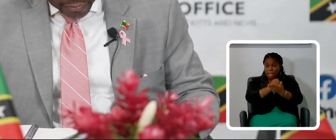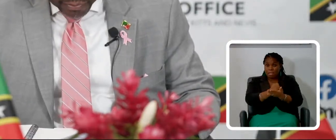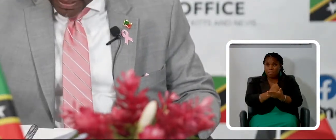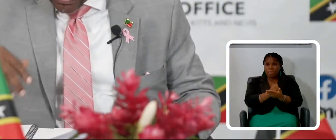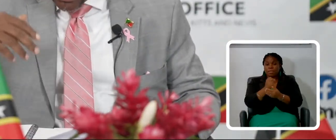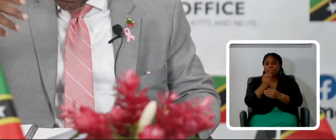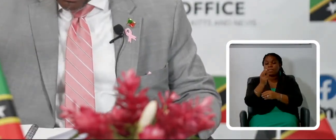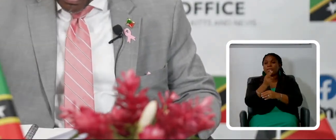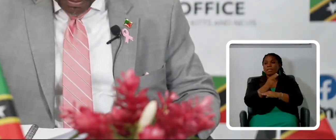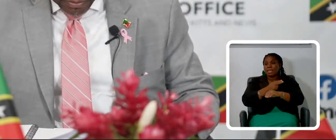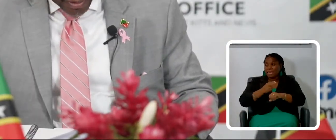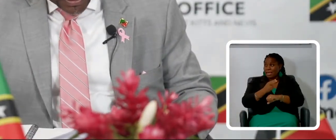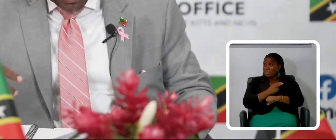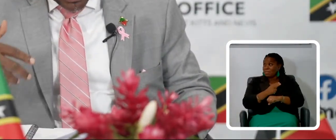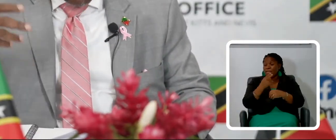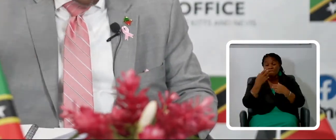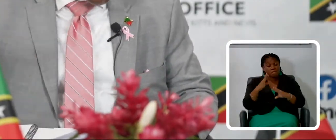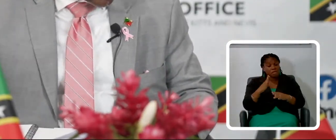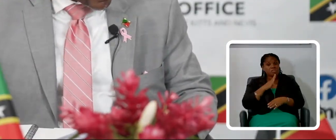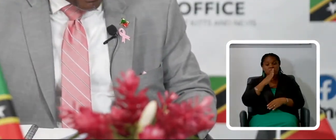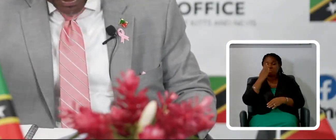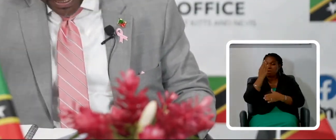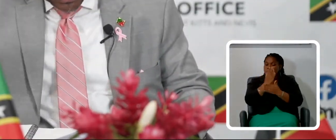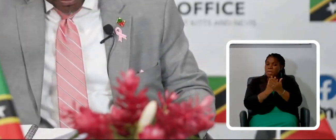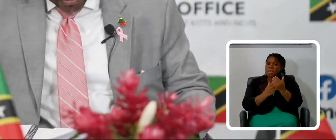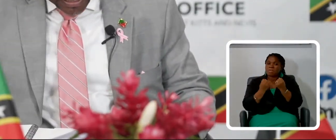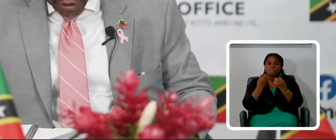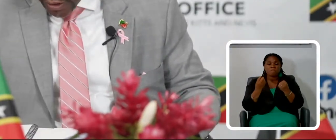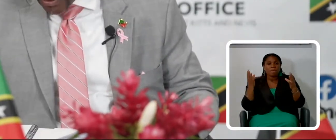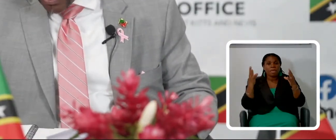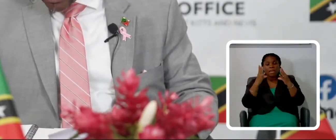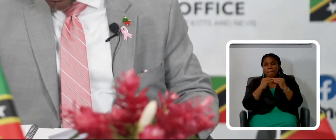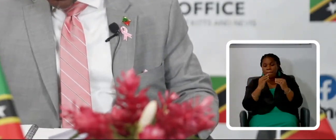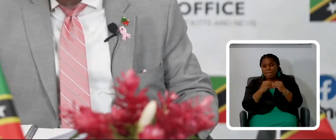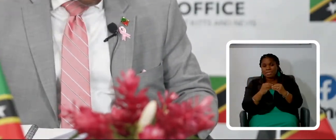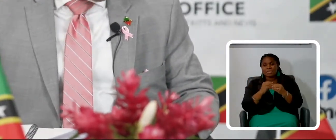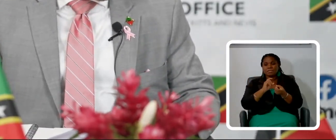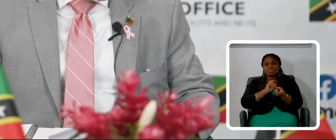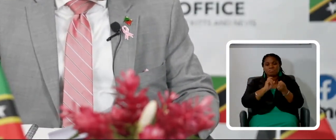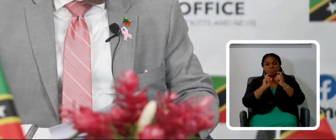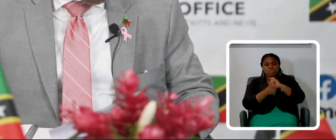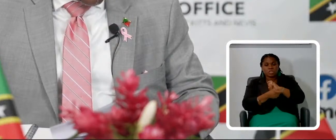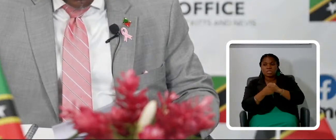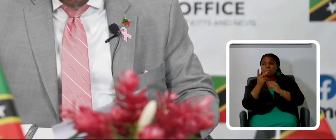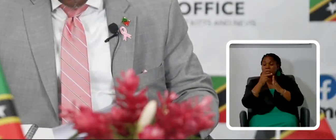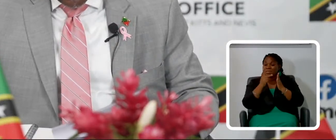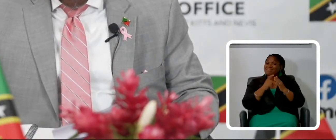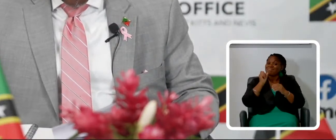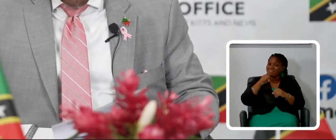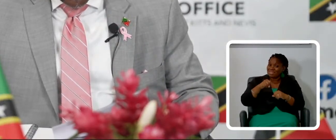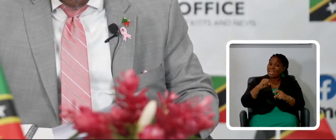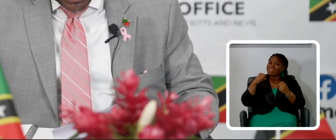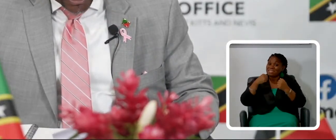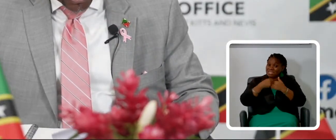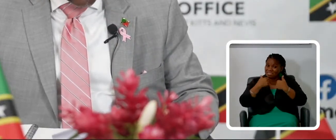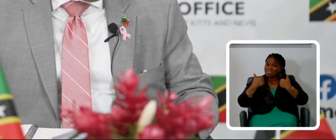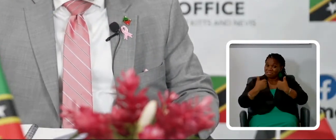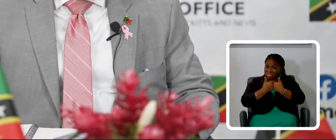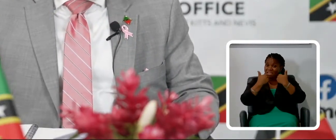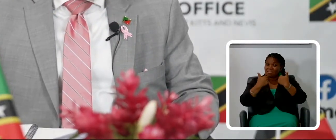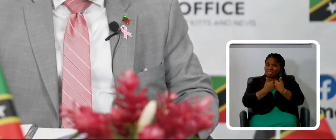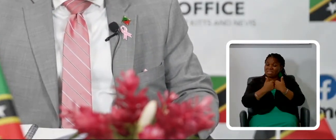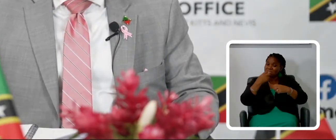a number of meetings, policy direction, helping Haiti to transition. It is challenging, it is difficult, but we'll